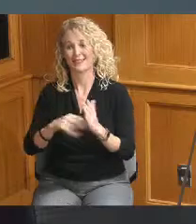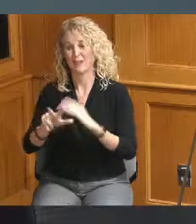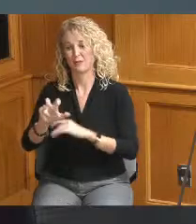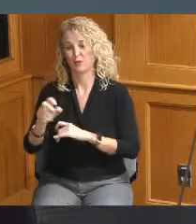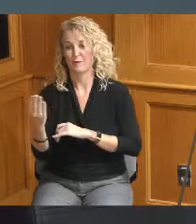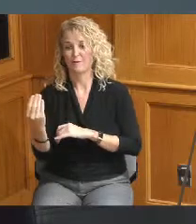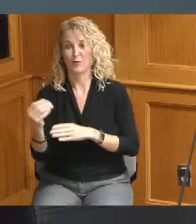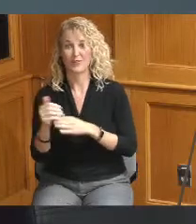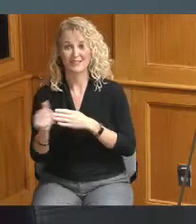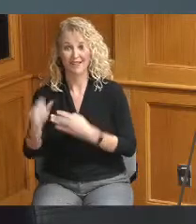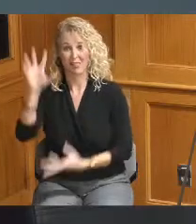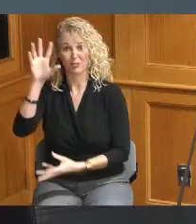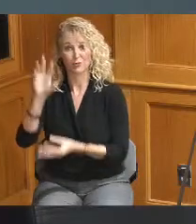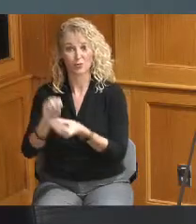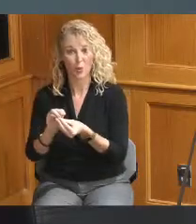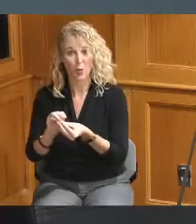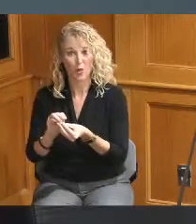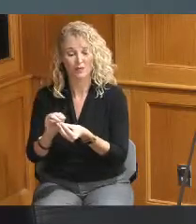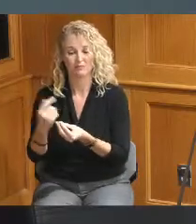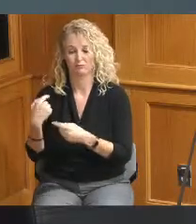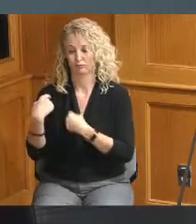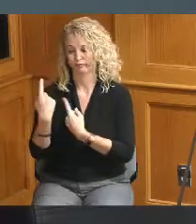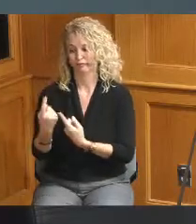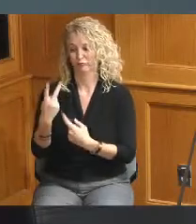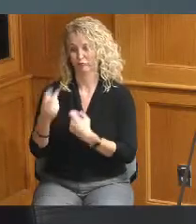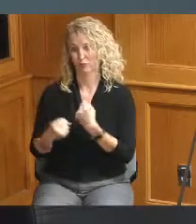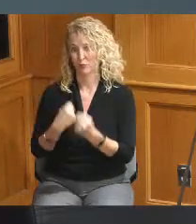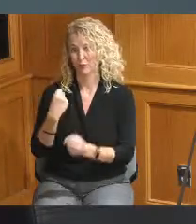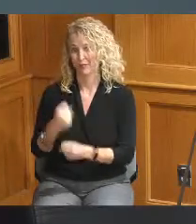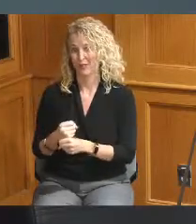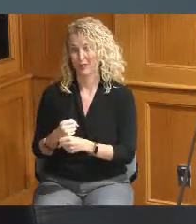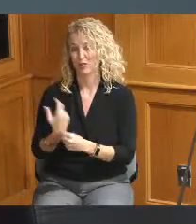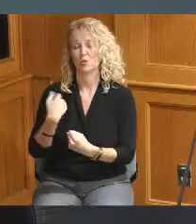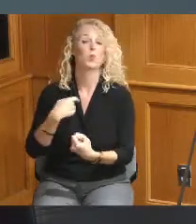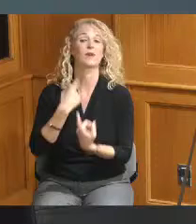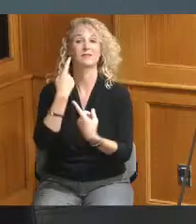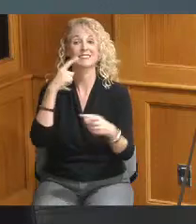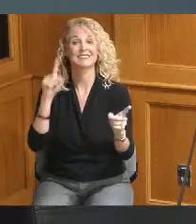38,314. And for the total, which is we've only been doing it for 2 years, we've reached